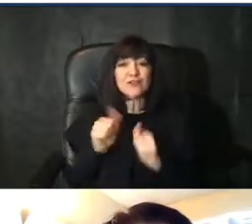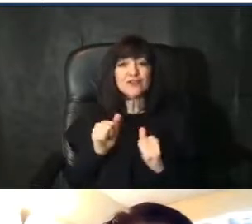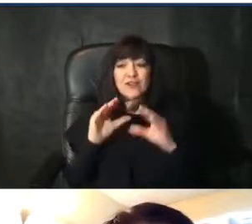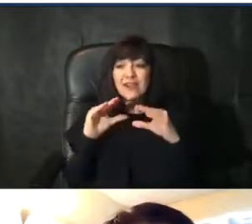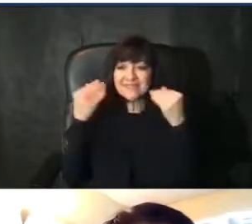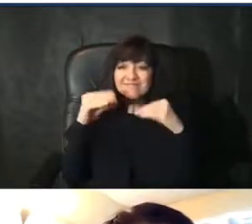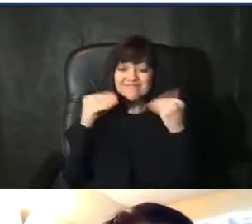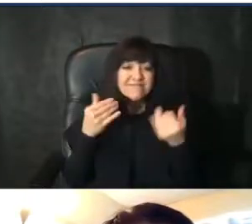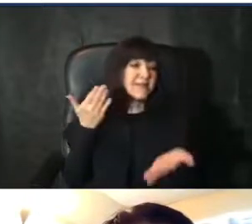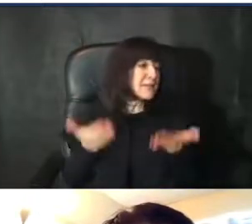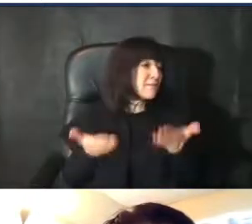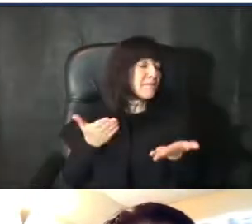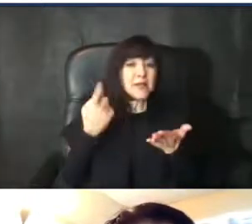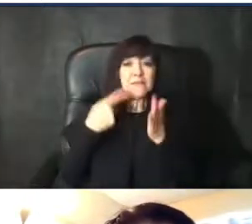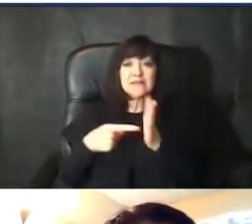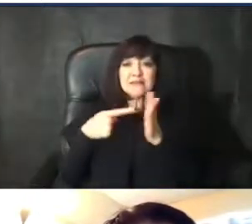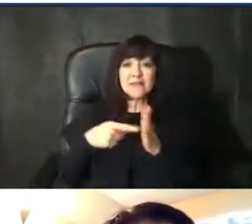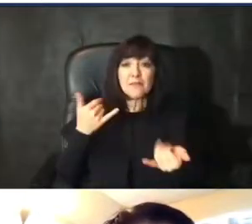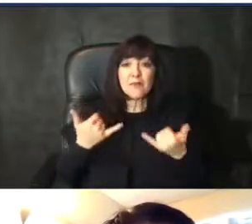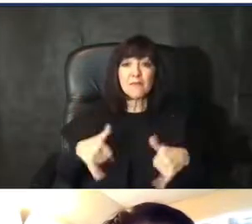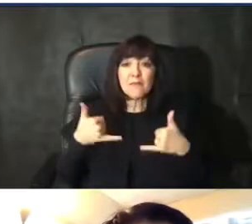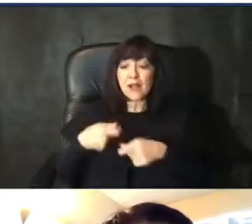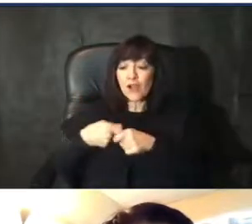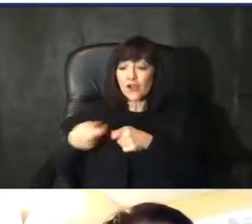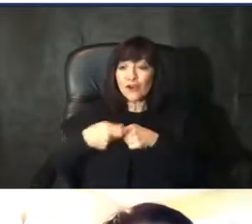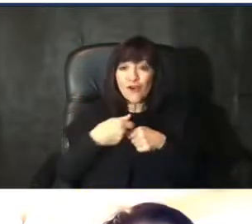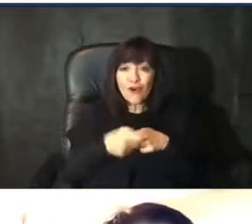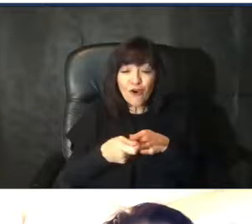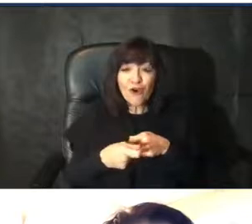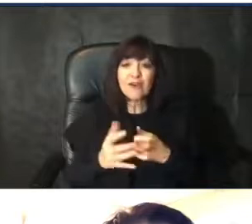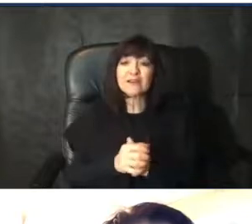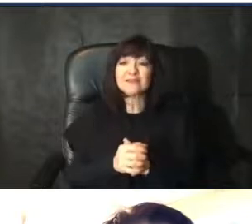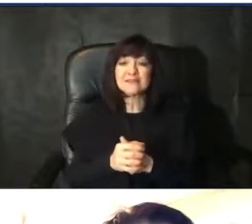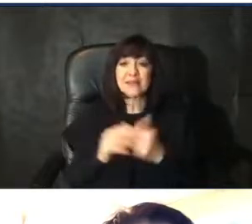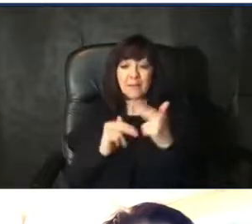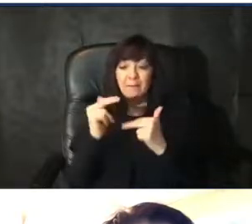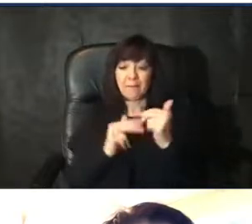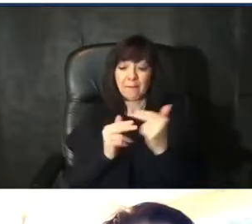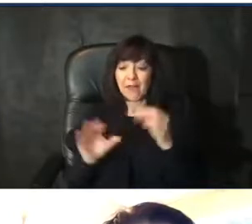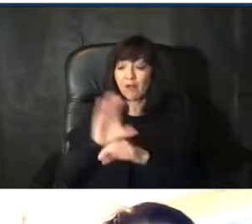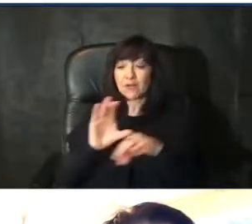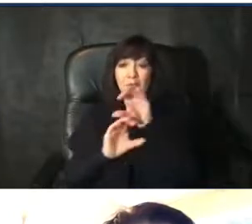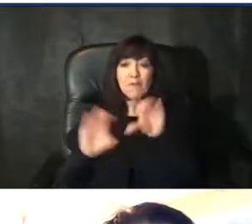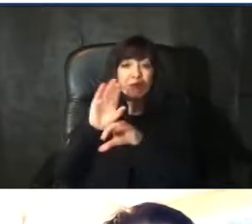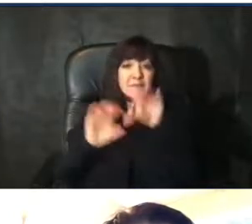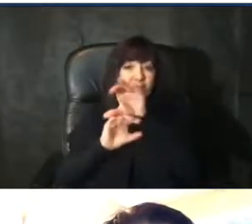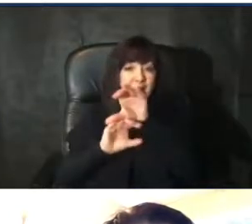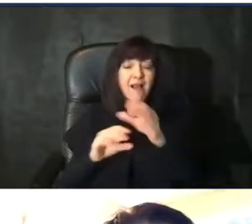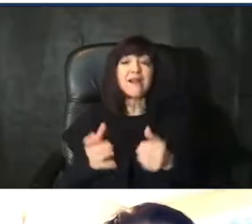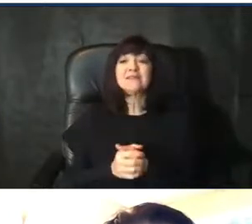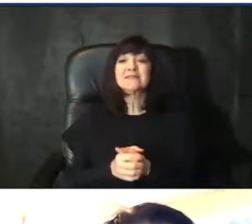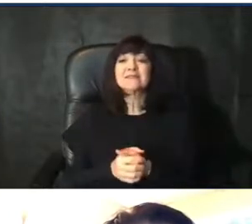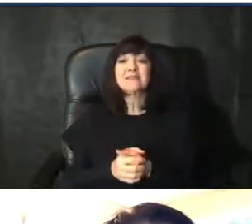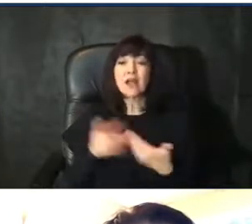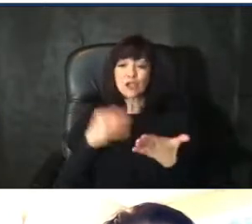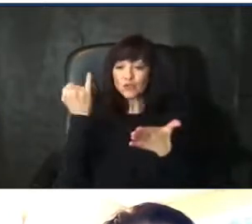card game or build together with blocks, draw your favorite characters from cartoons, or even just